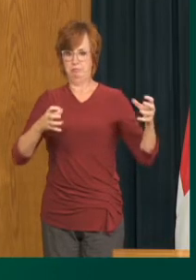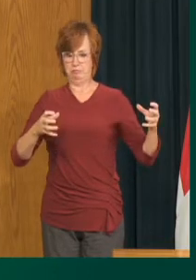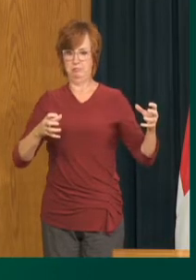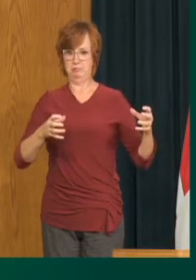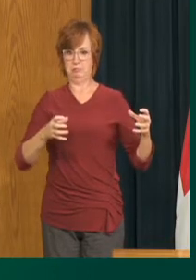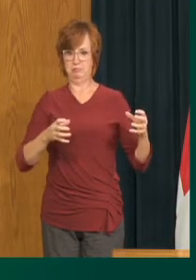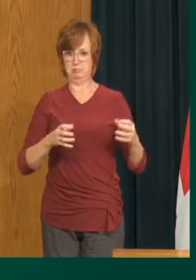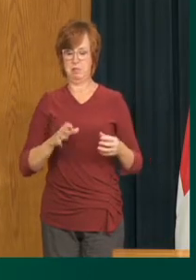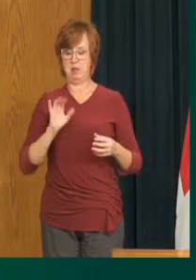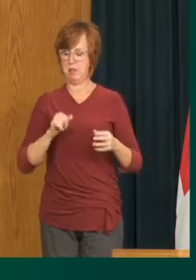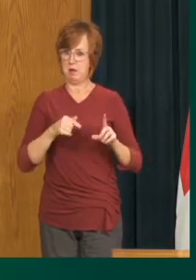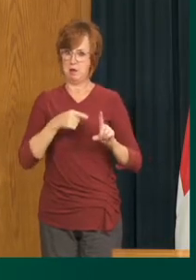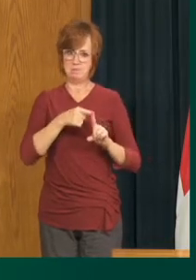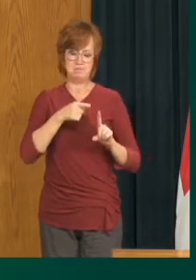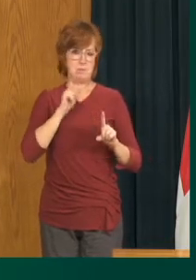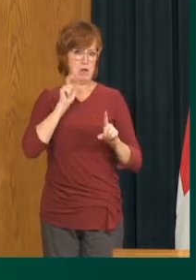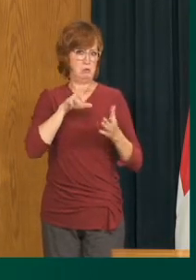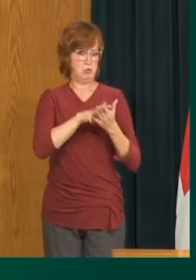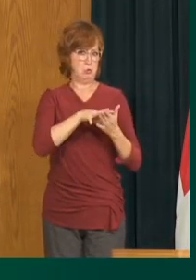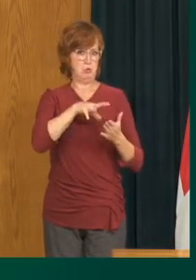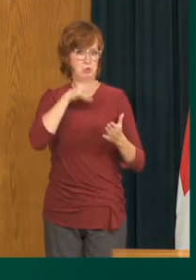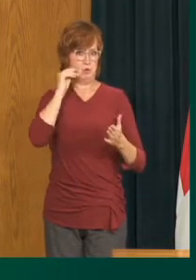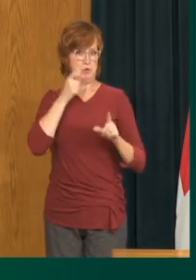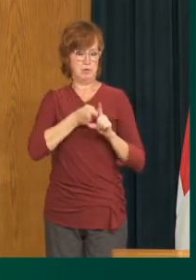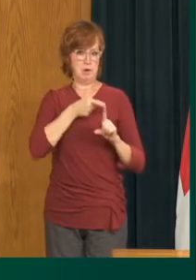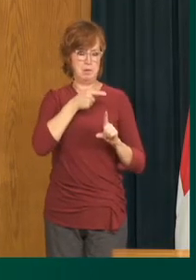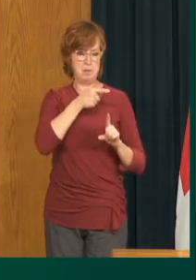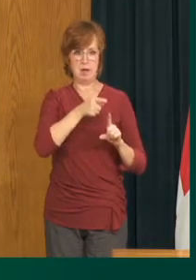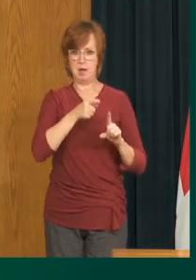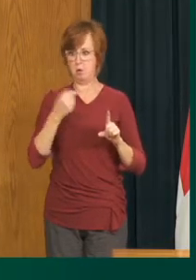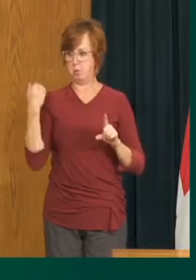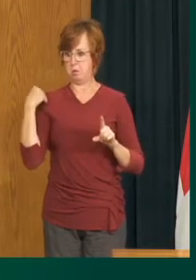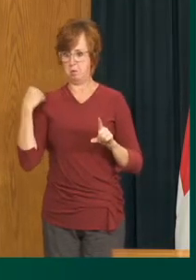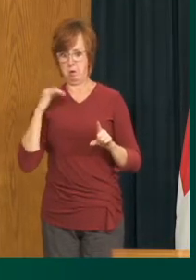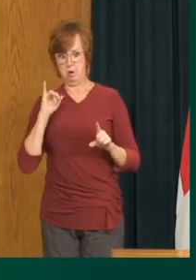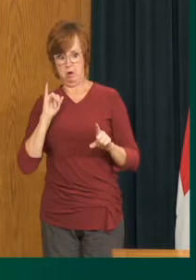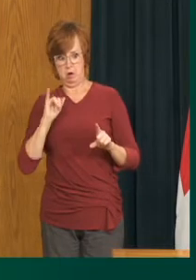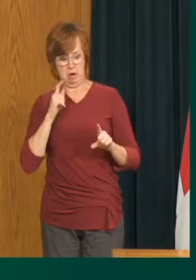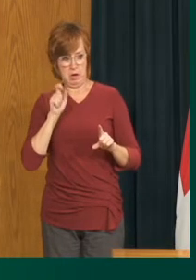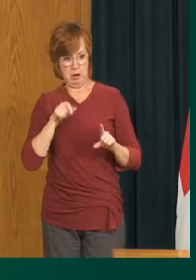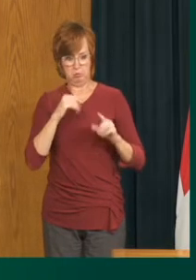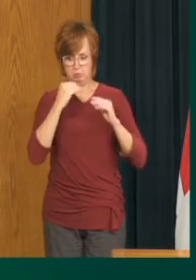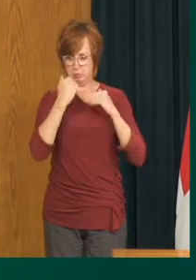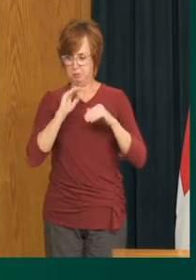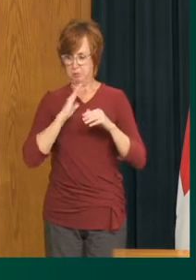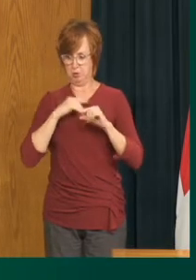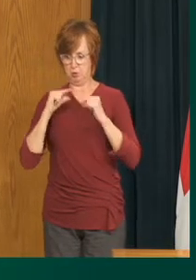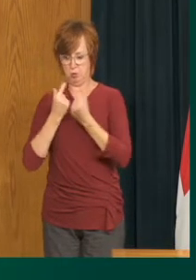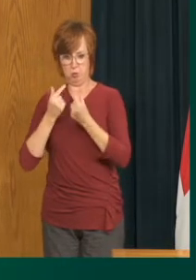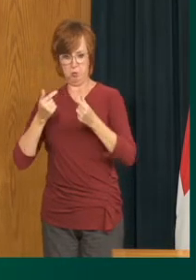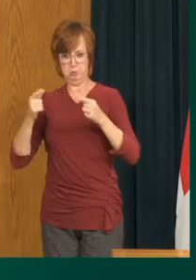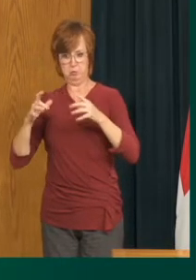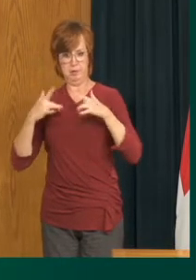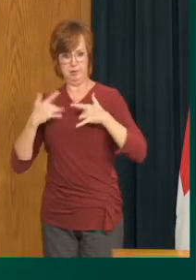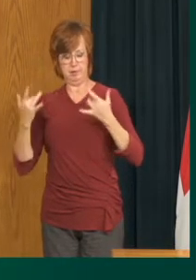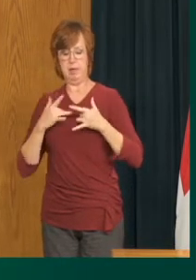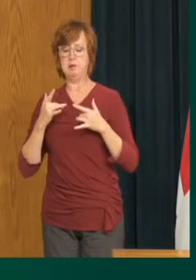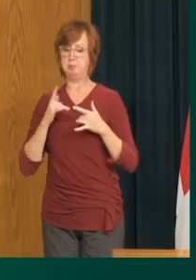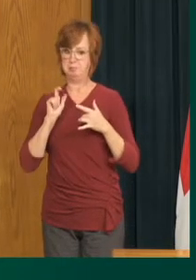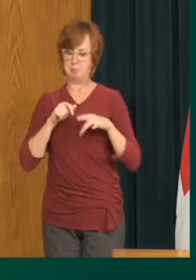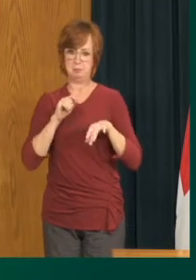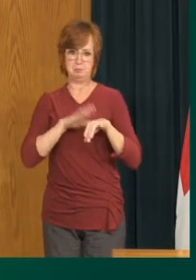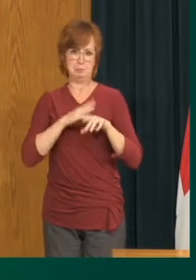clear reminder of why we still have restrictions in place on the size of our group gatherings. It's also a reminder